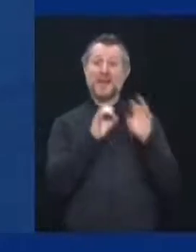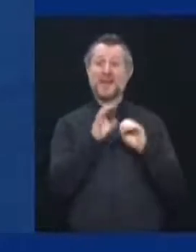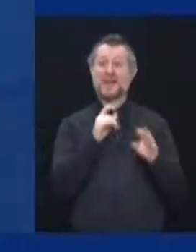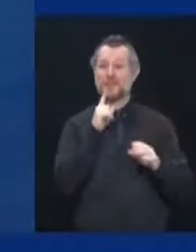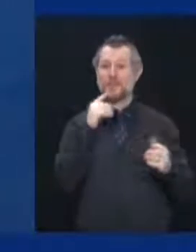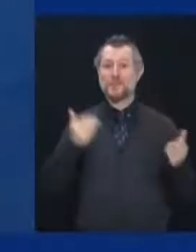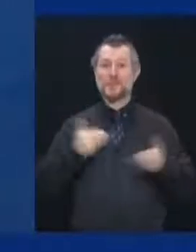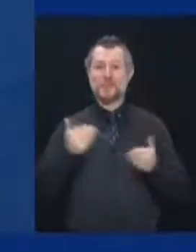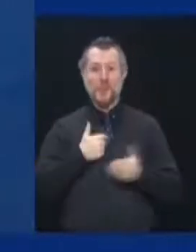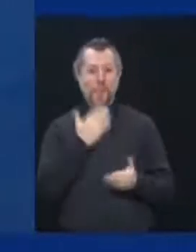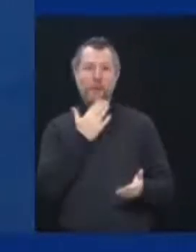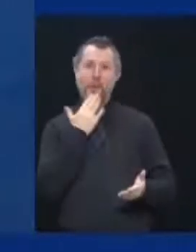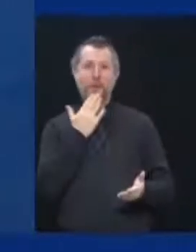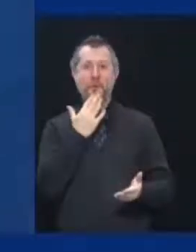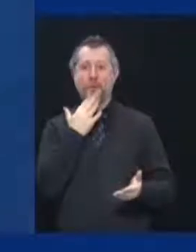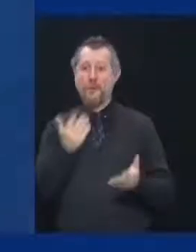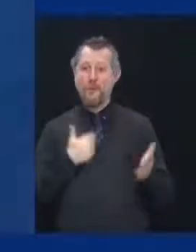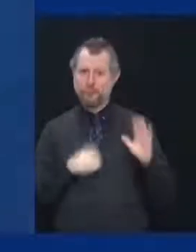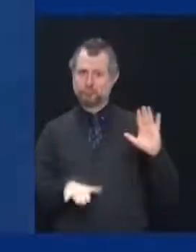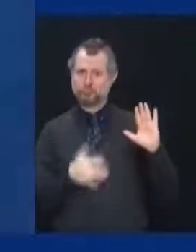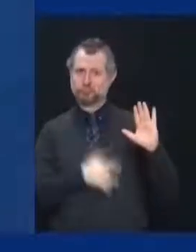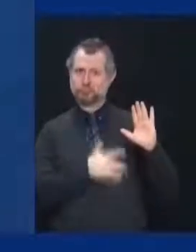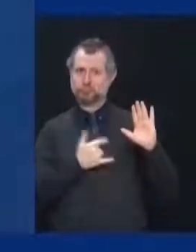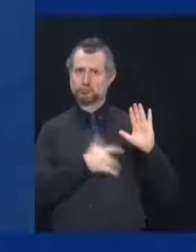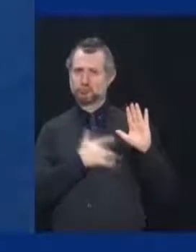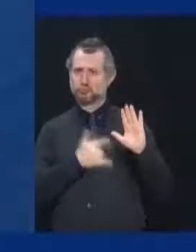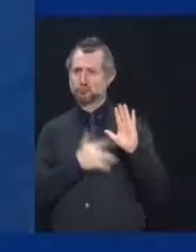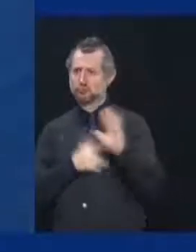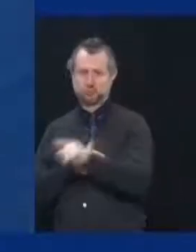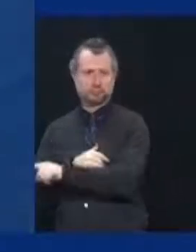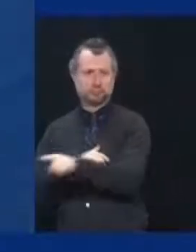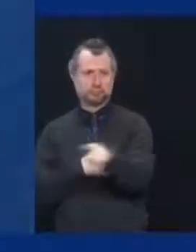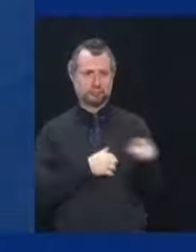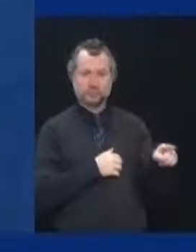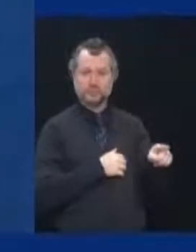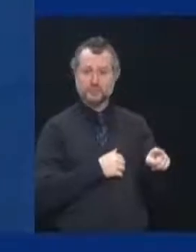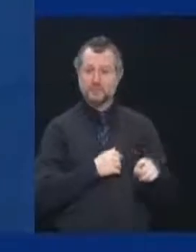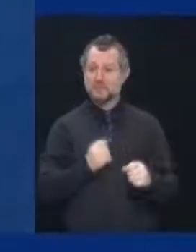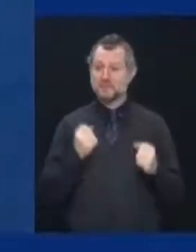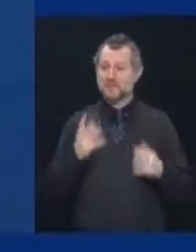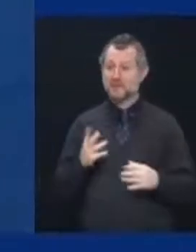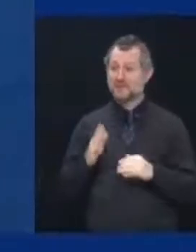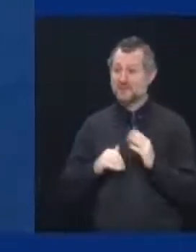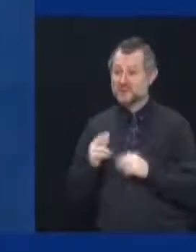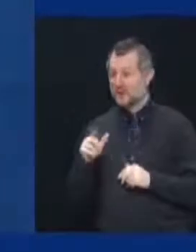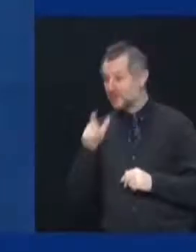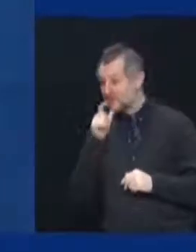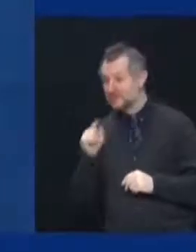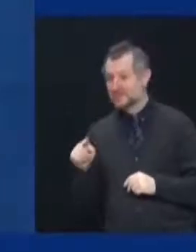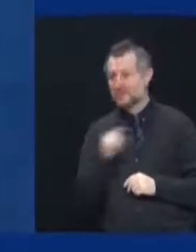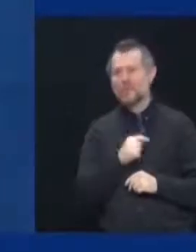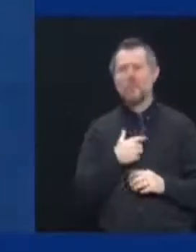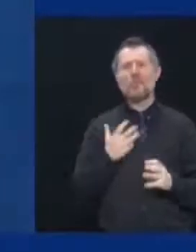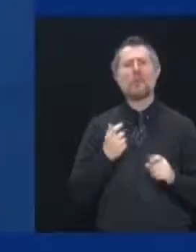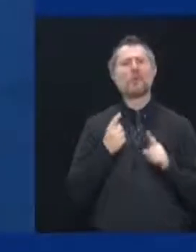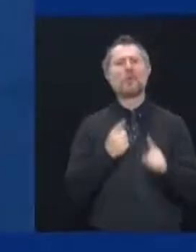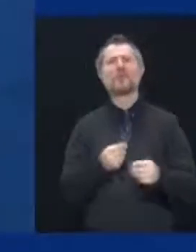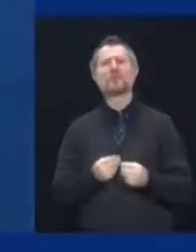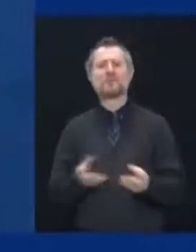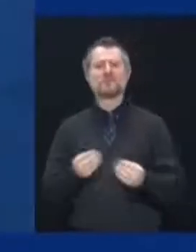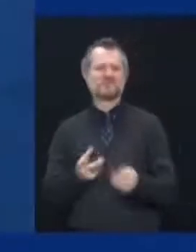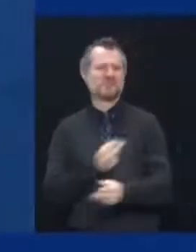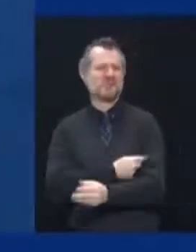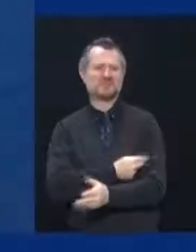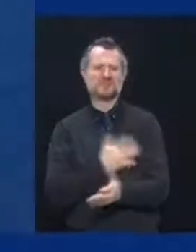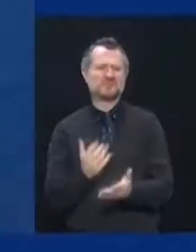facilities. And the point is, we have a lot of facilities, a lot of distributors. We want to get needles into the arm.